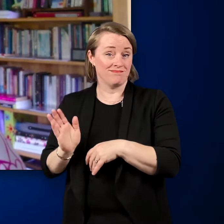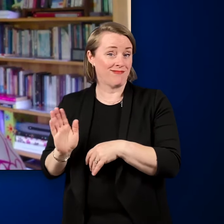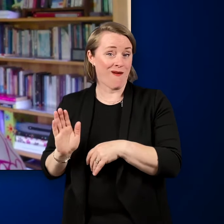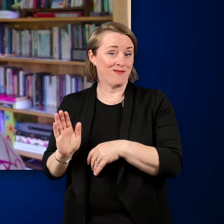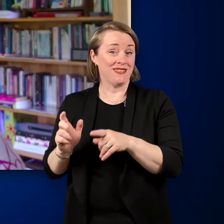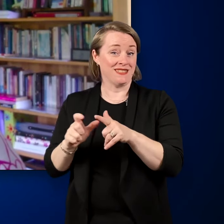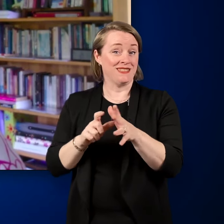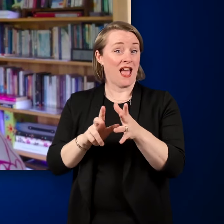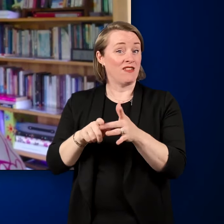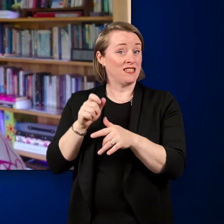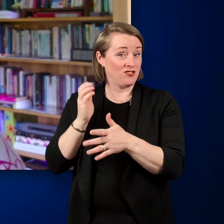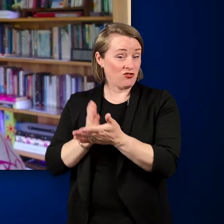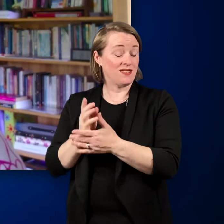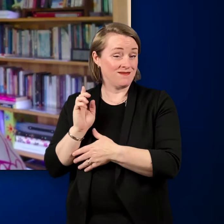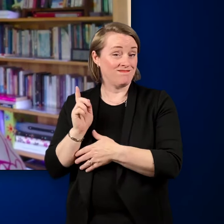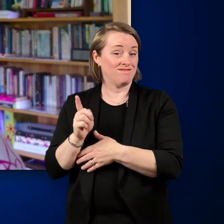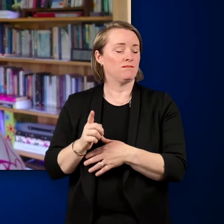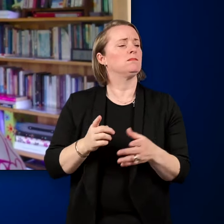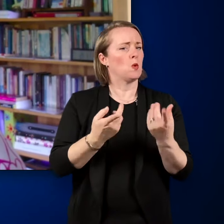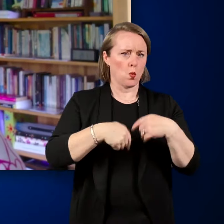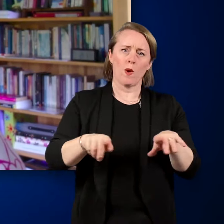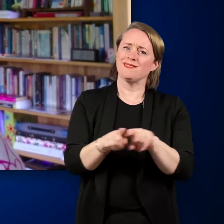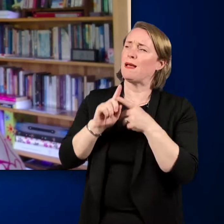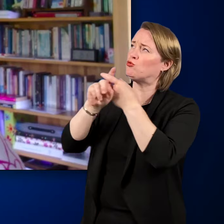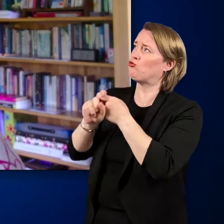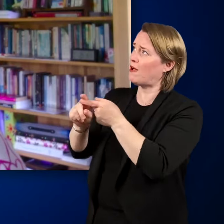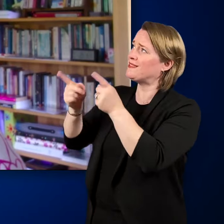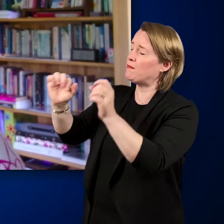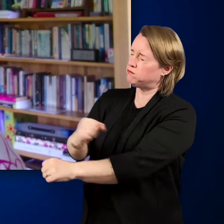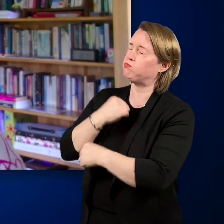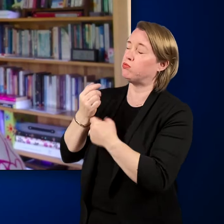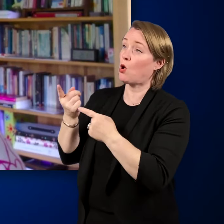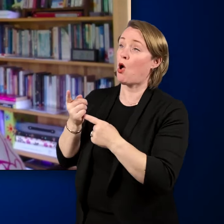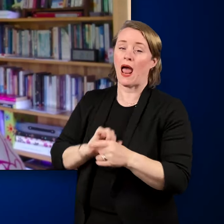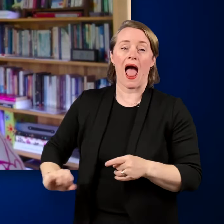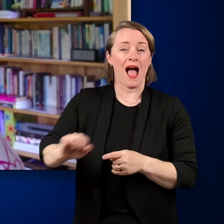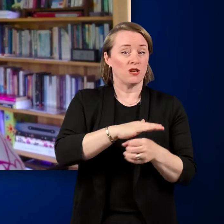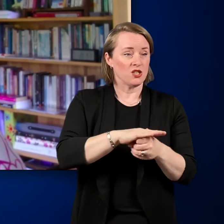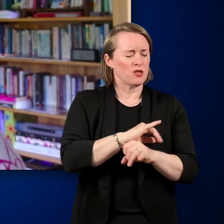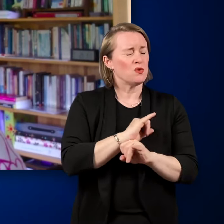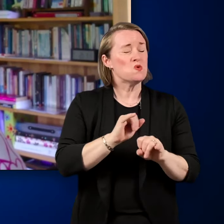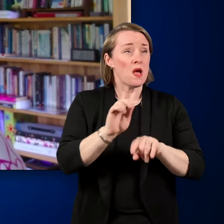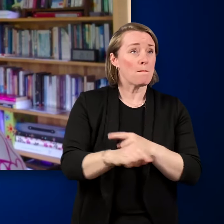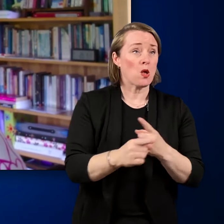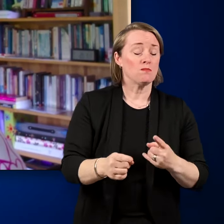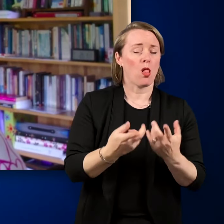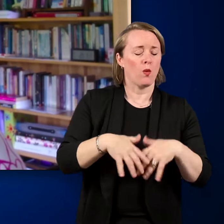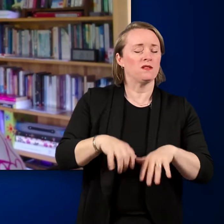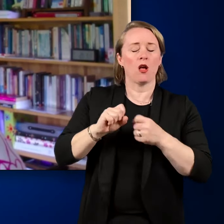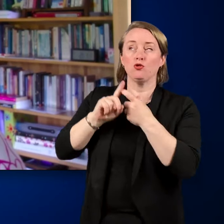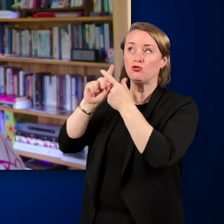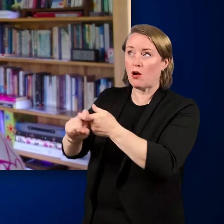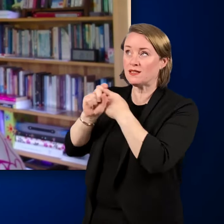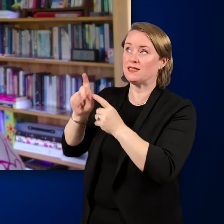As we trust Almighty God for our impossible situations and to follow his lead, we will begin to